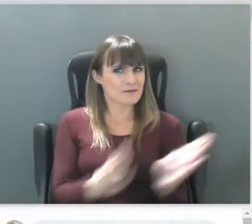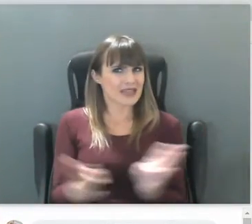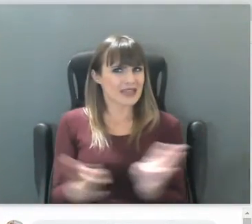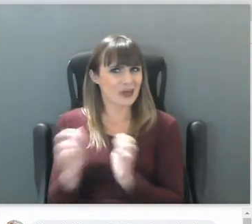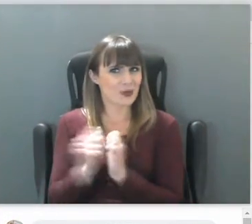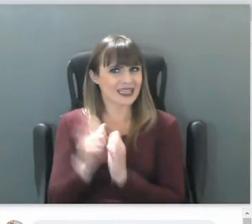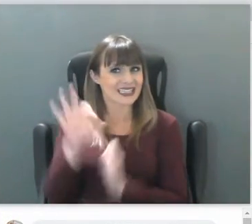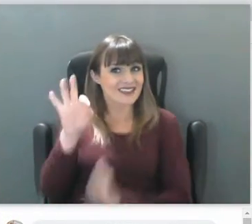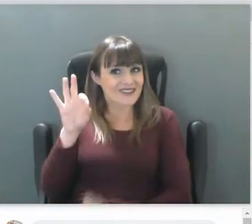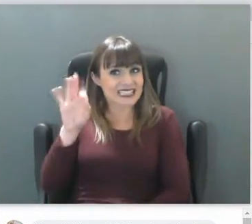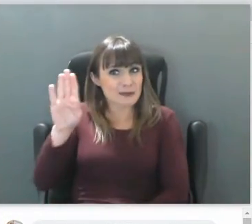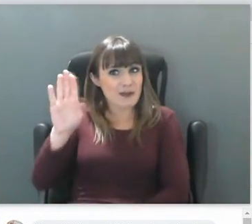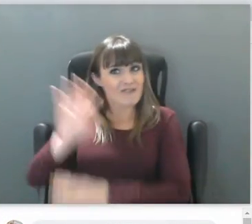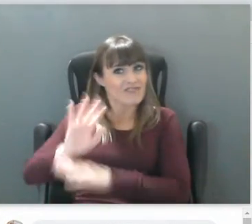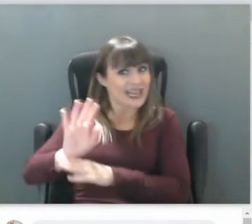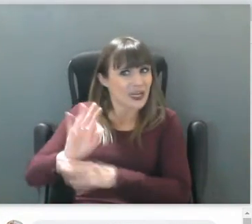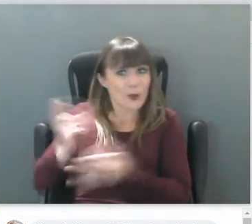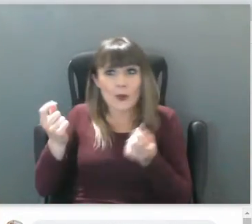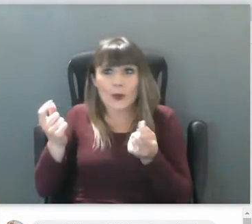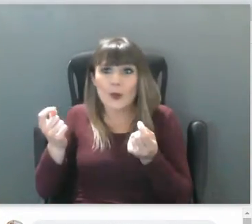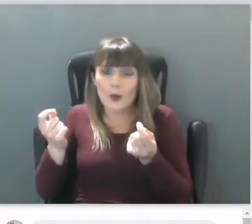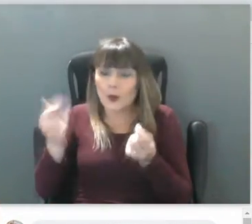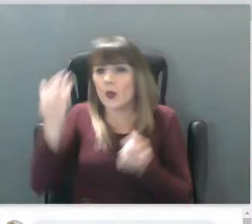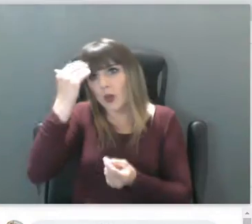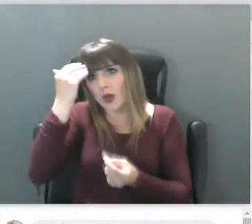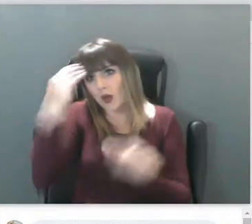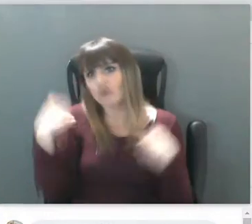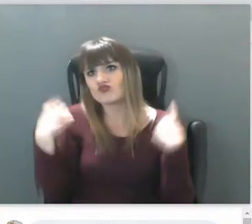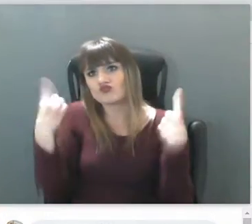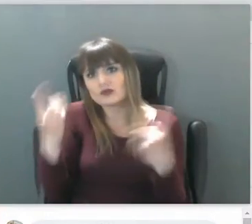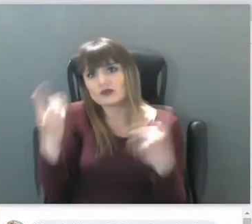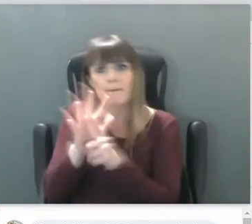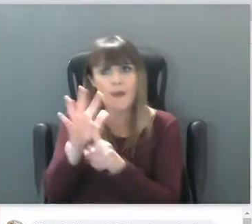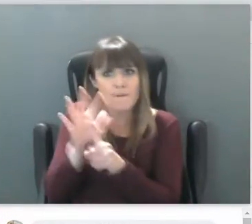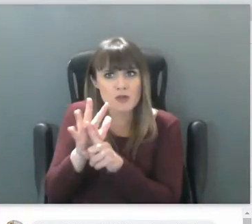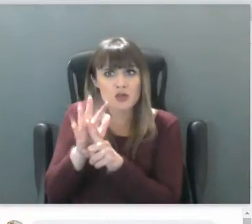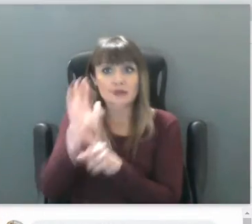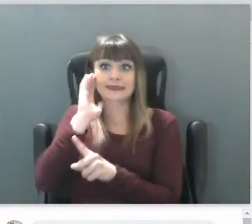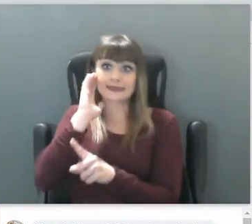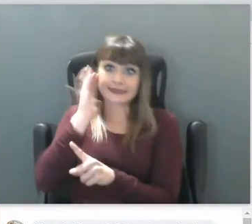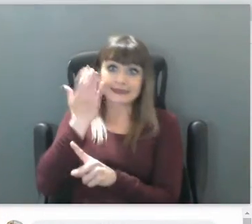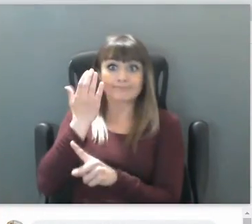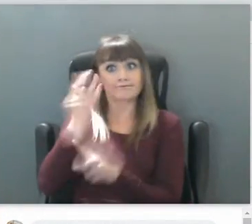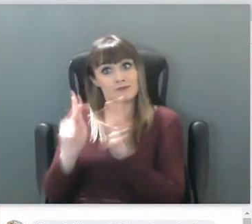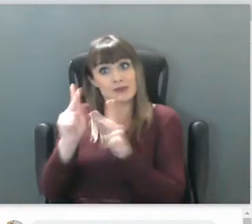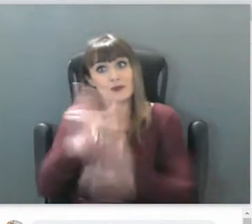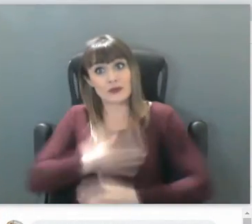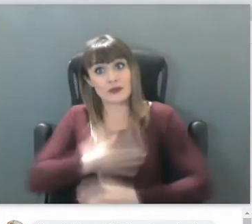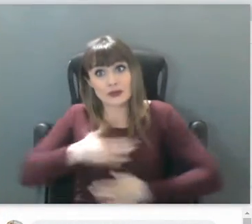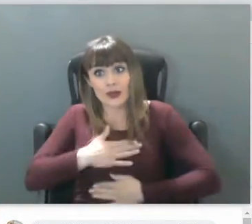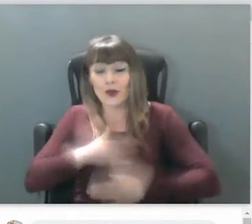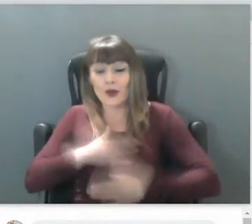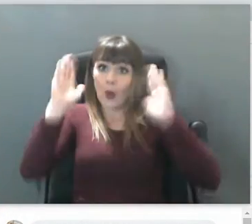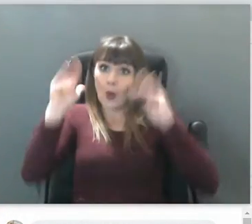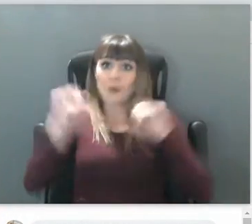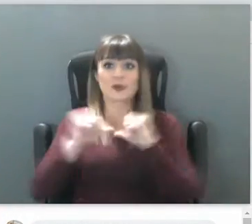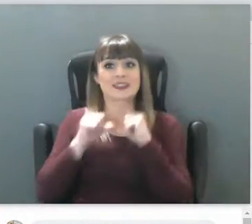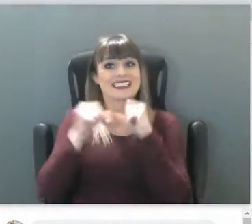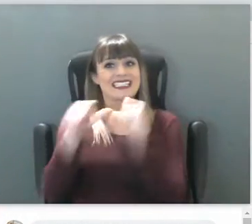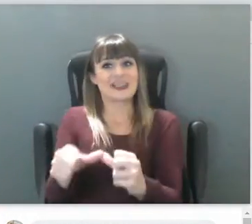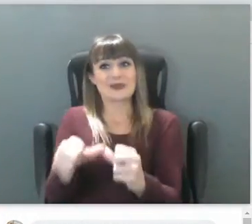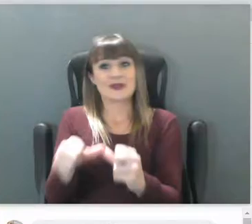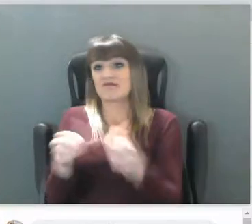and everybody seems to enjoy them. We hope to continue them in some fashion, even after we reopen. So